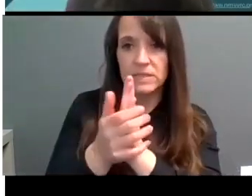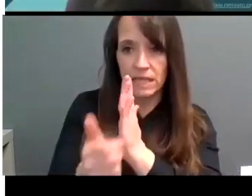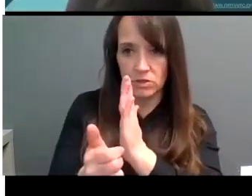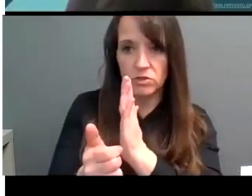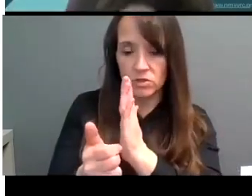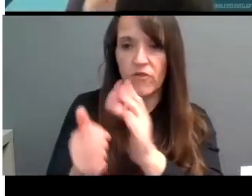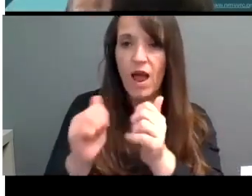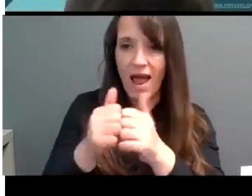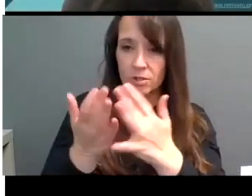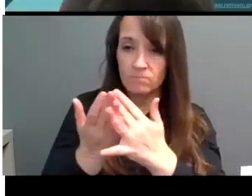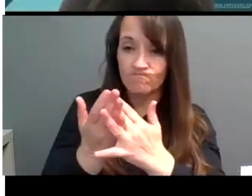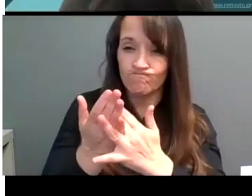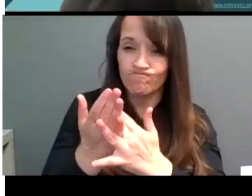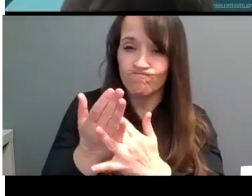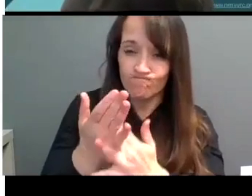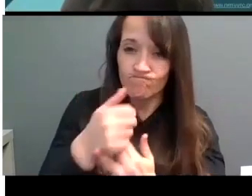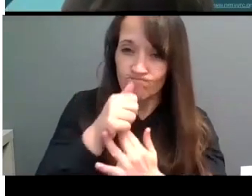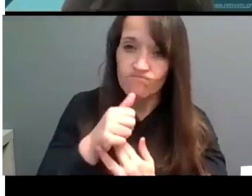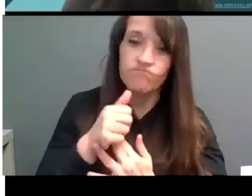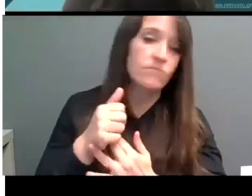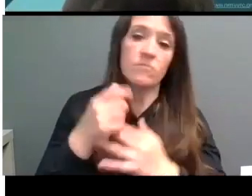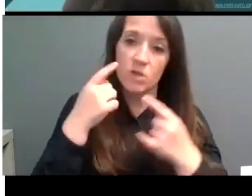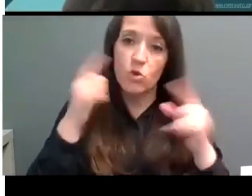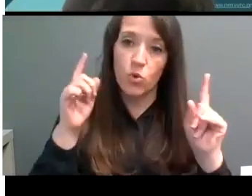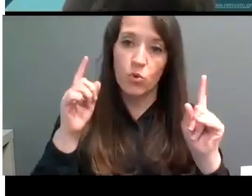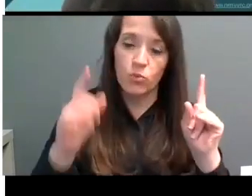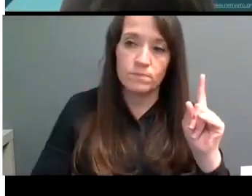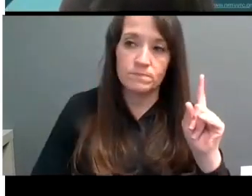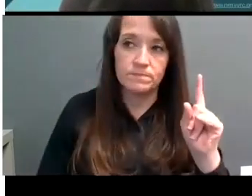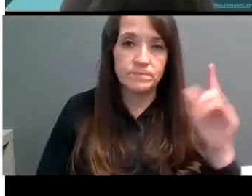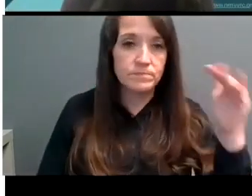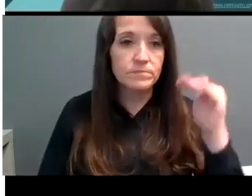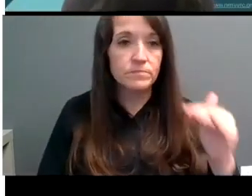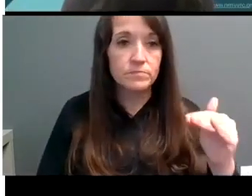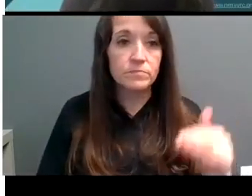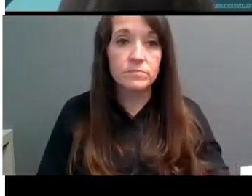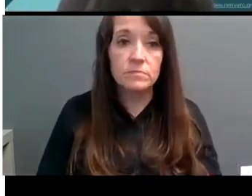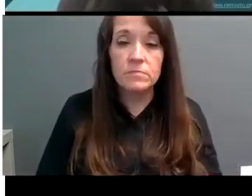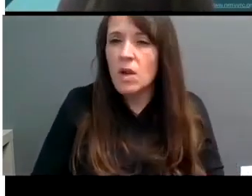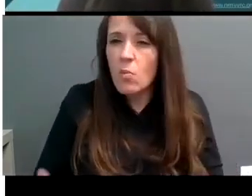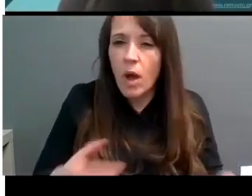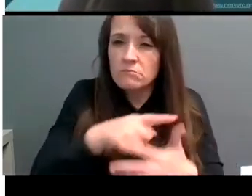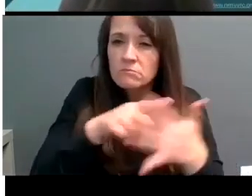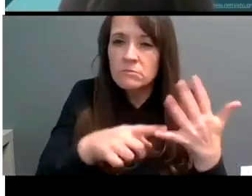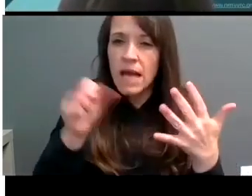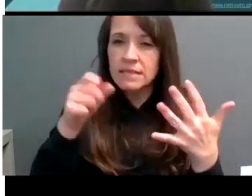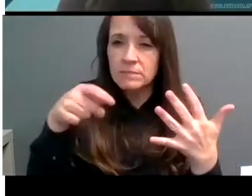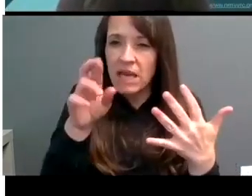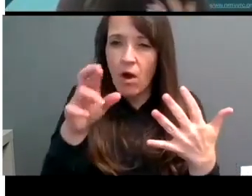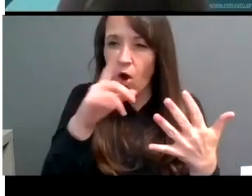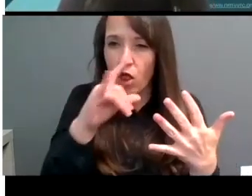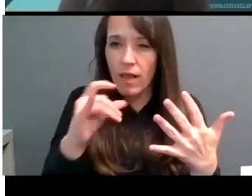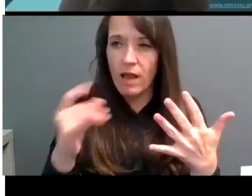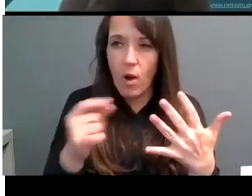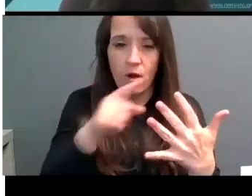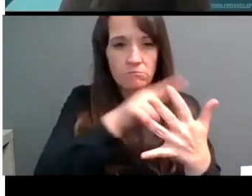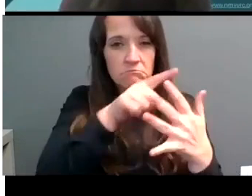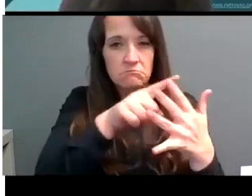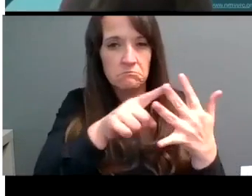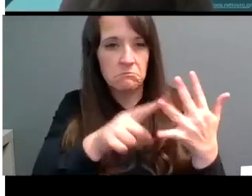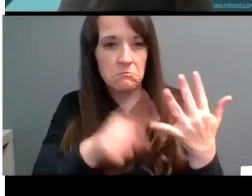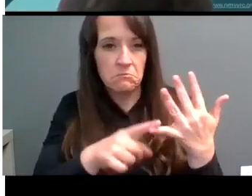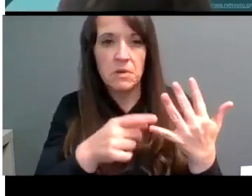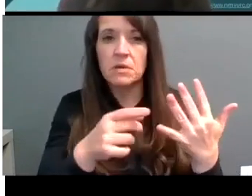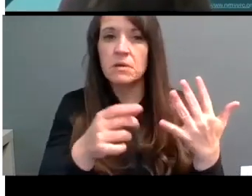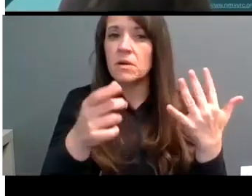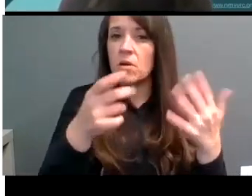are problem-solving skills, promoting positive activities, managing reactions, promoting helpful thinking, and really rebuilding